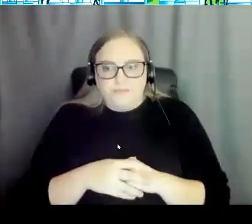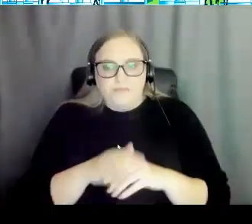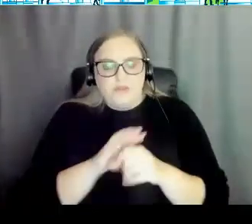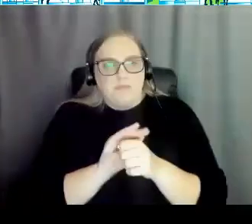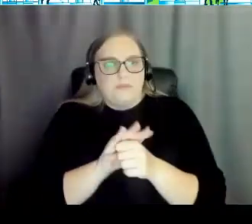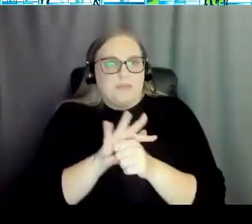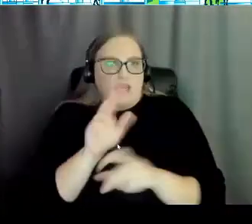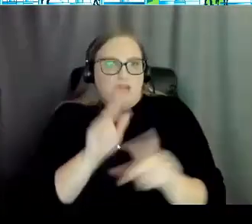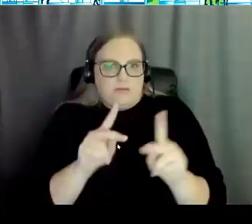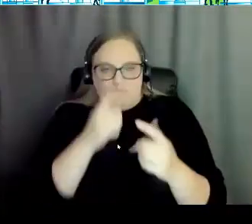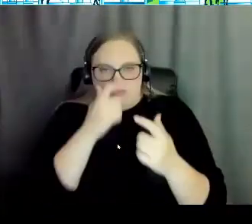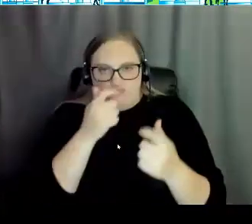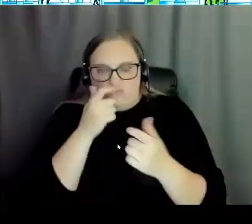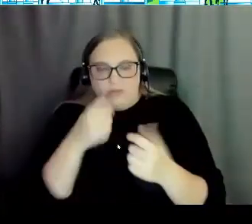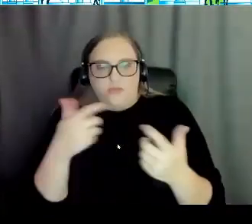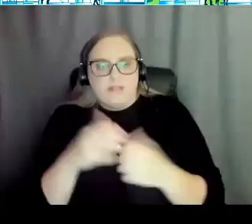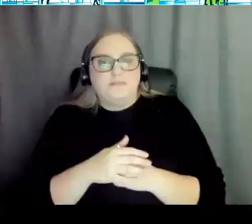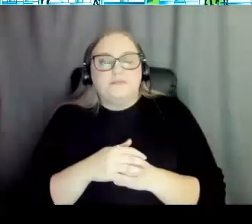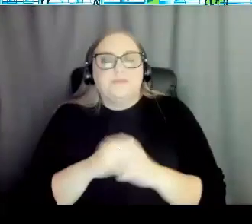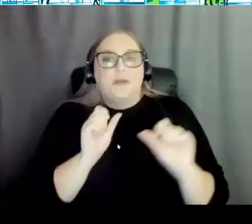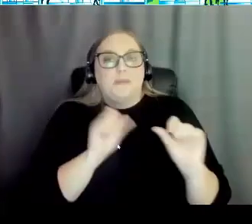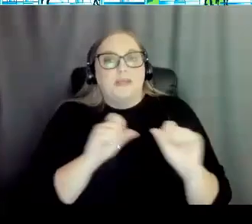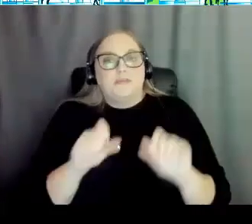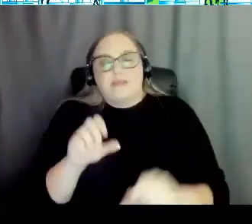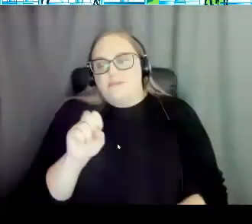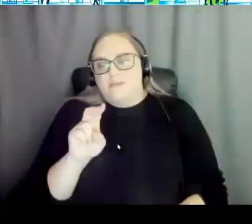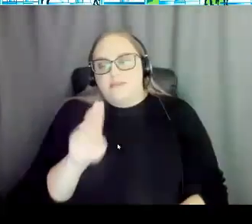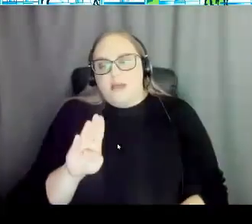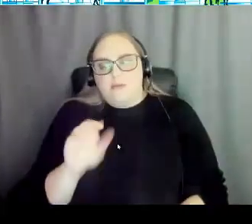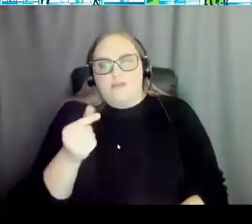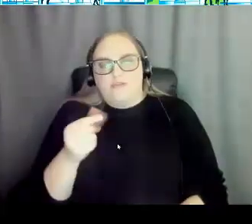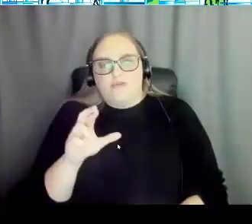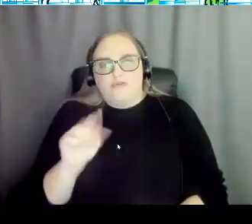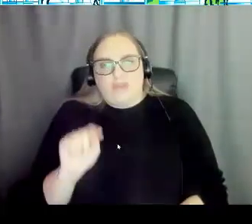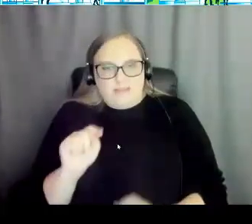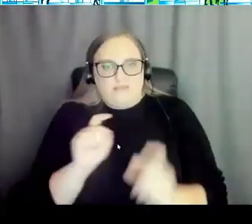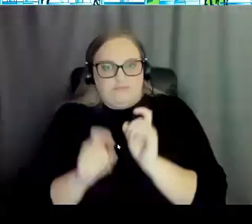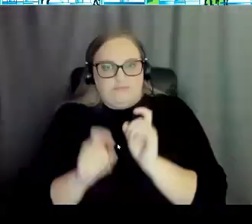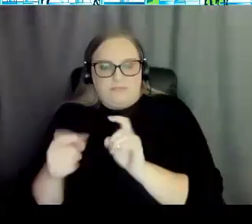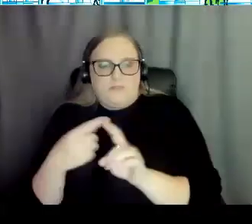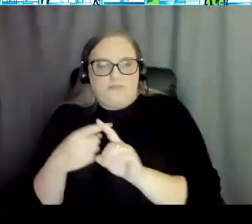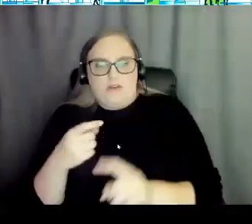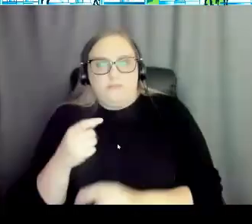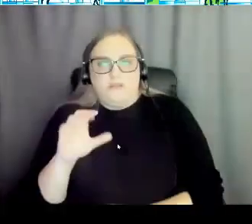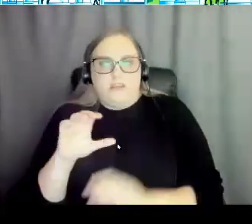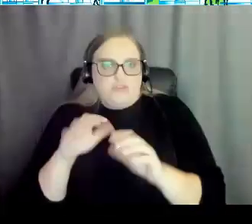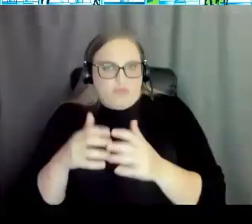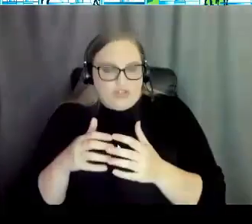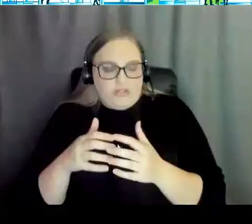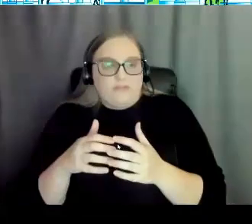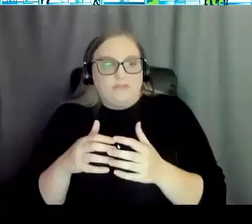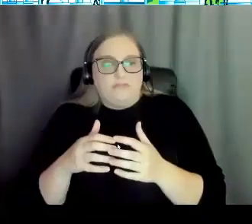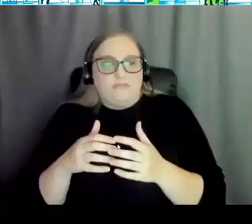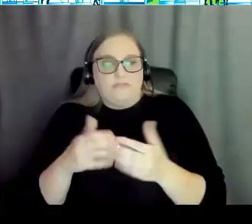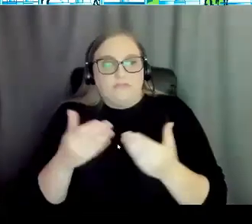interested in the possibility of sub-grants being issued by the consortia entities we have